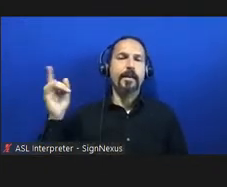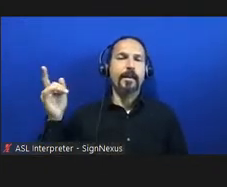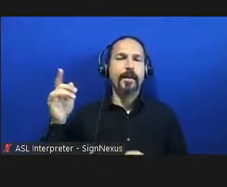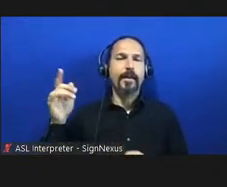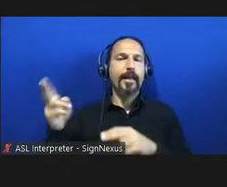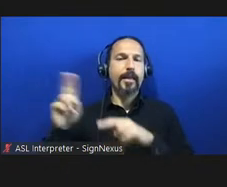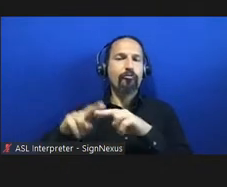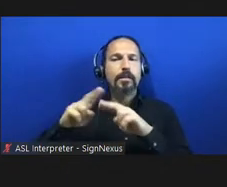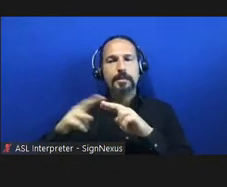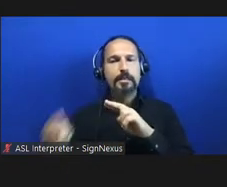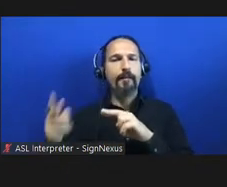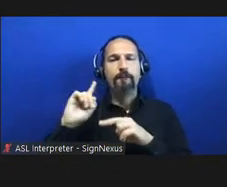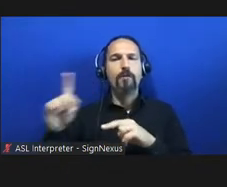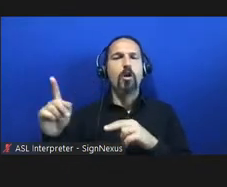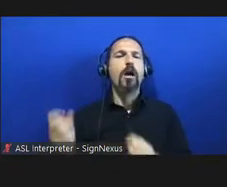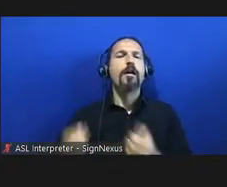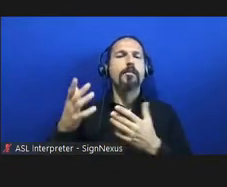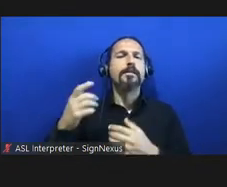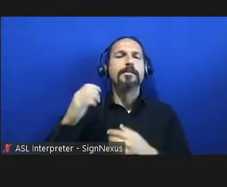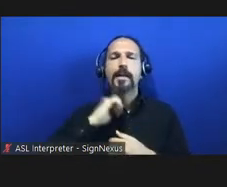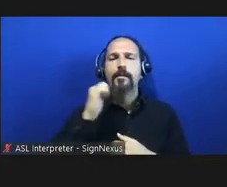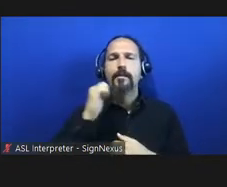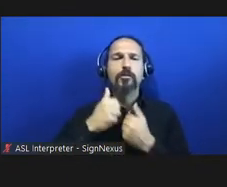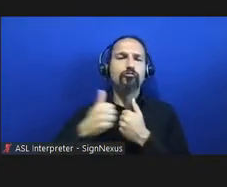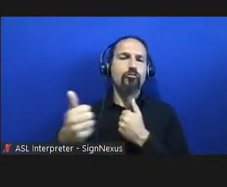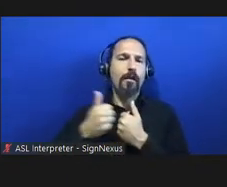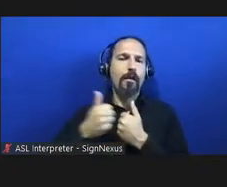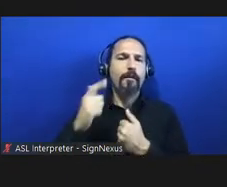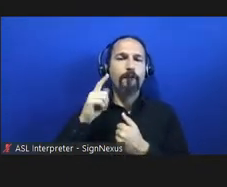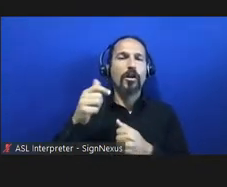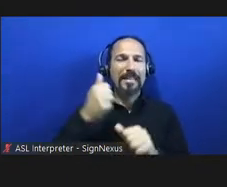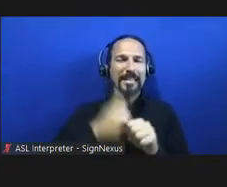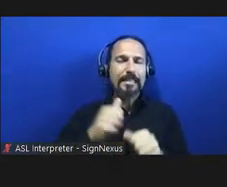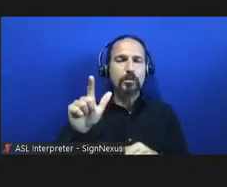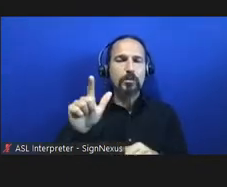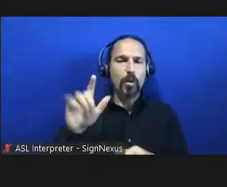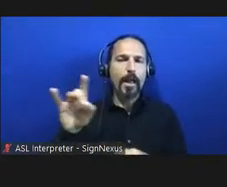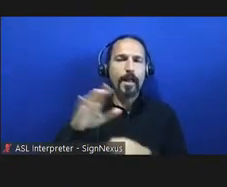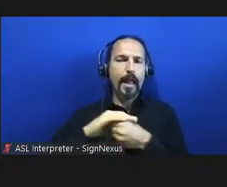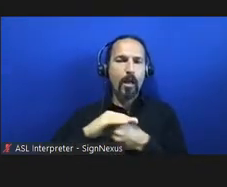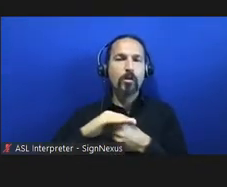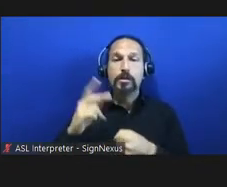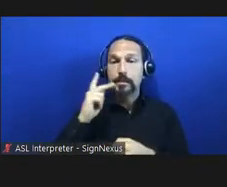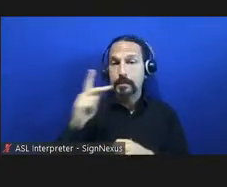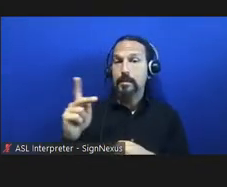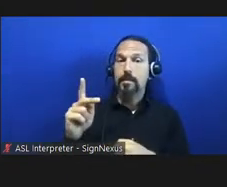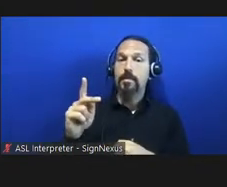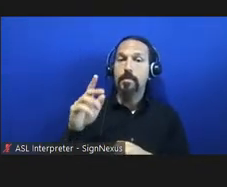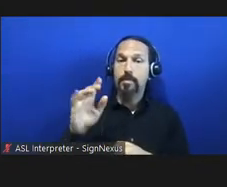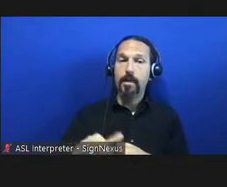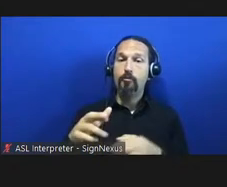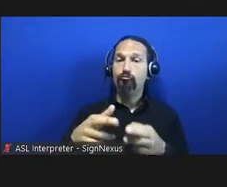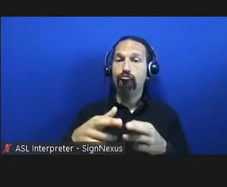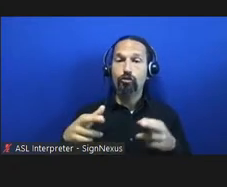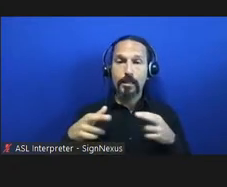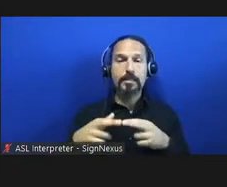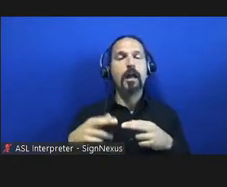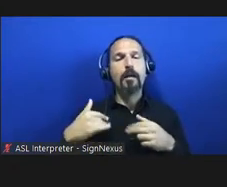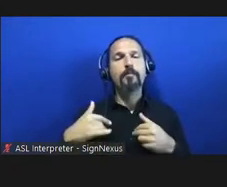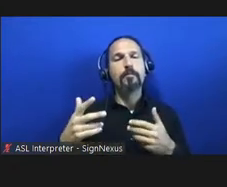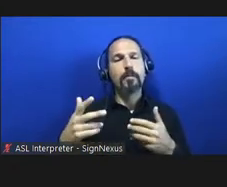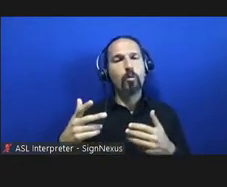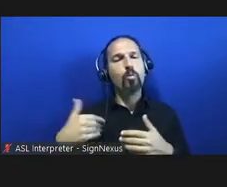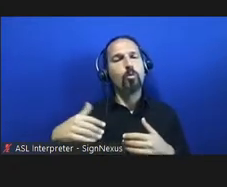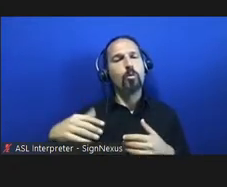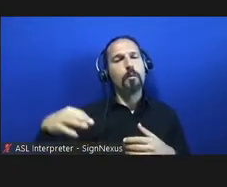vehicle miles traveled for each of the areas throughout the 28 counties and as you can see broadly speaking regionally again there's largely